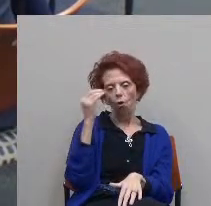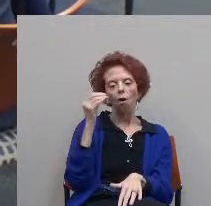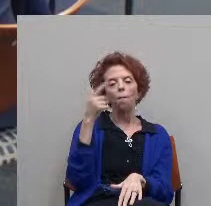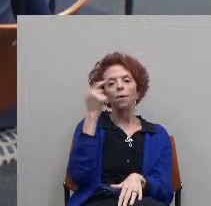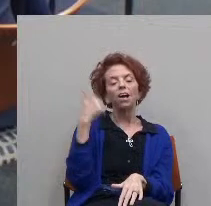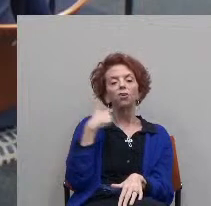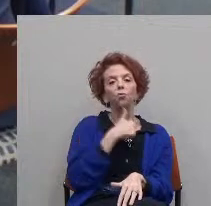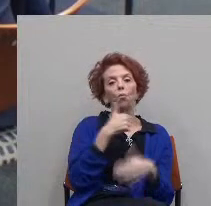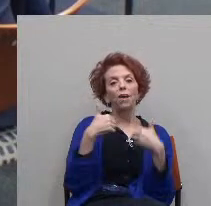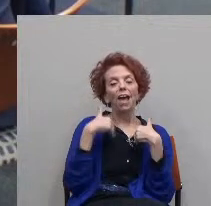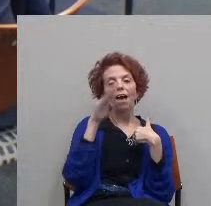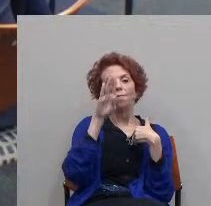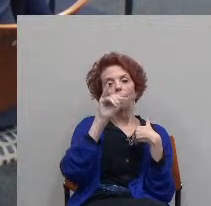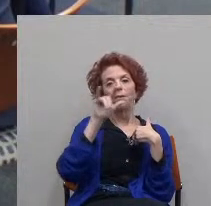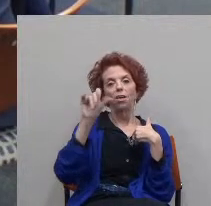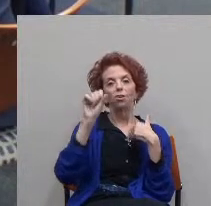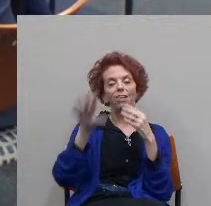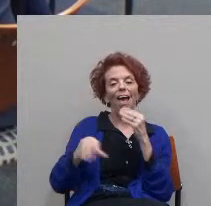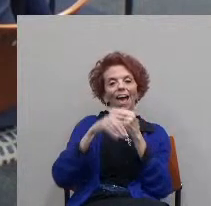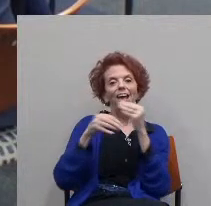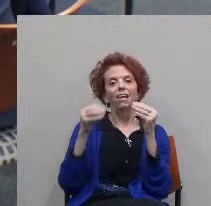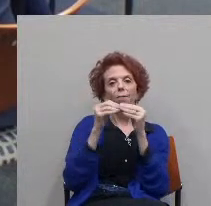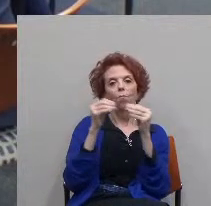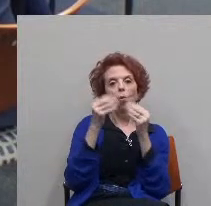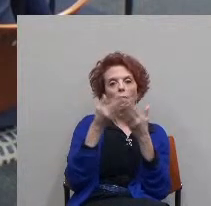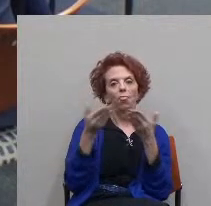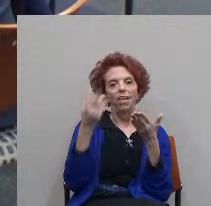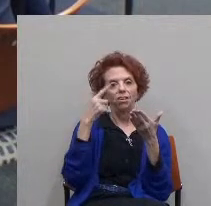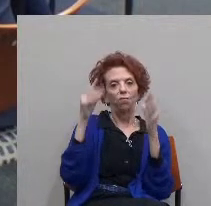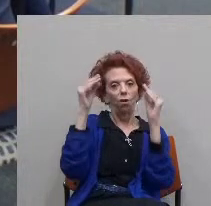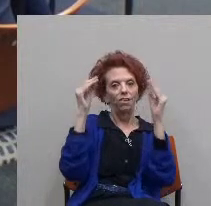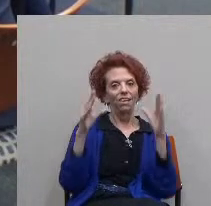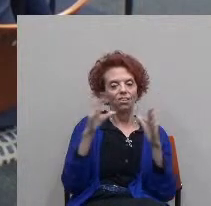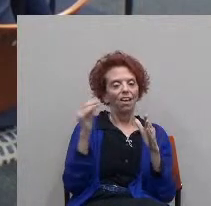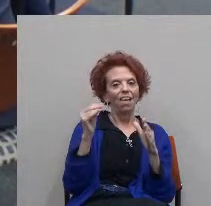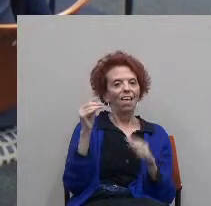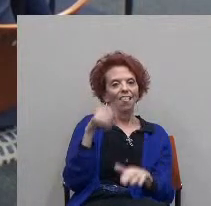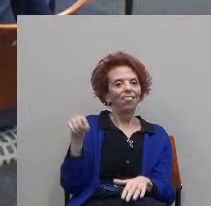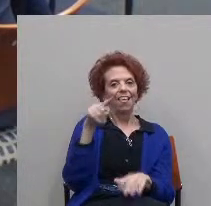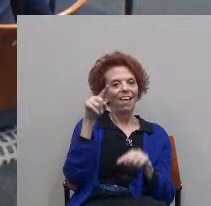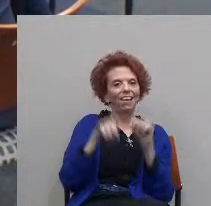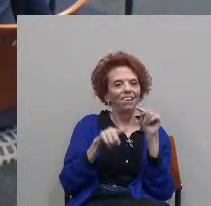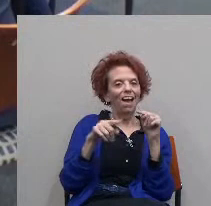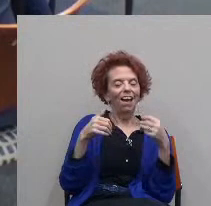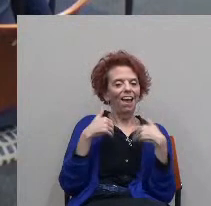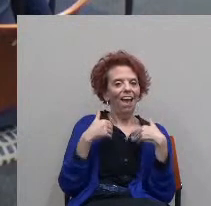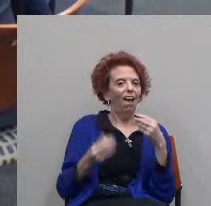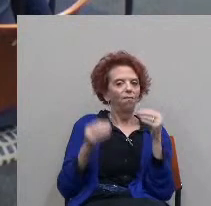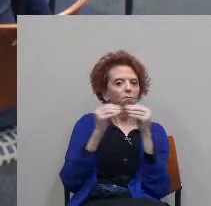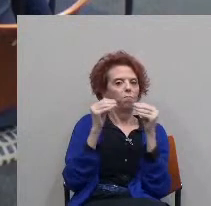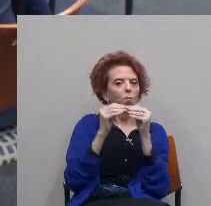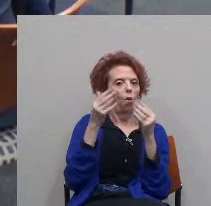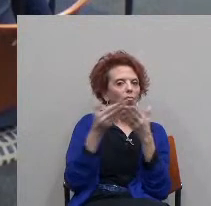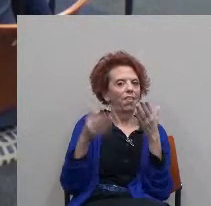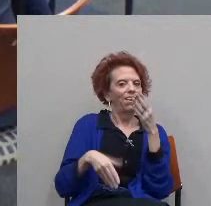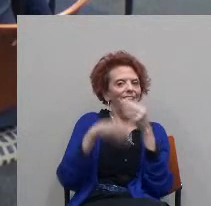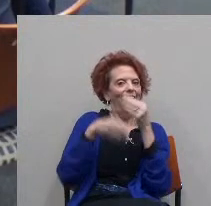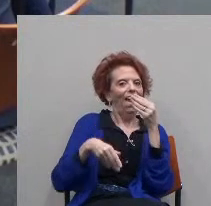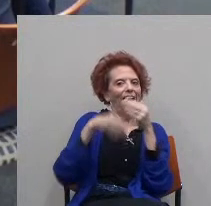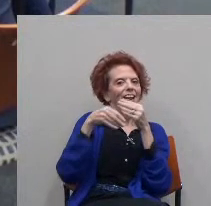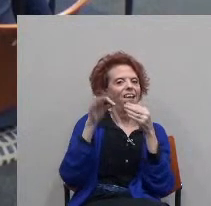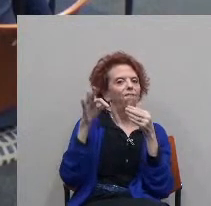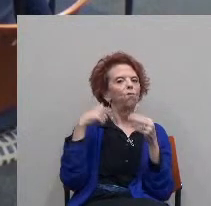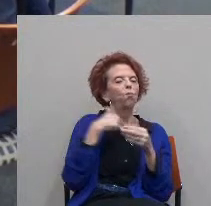here we are having bills that are adding additional things for teachers. And now they cannot have additional things added to them if